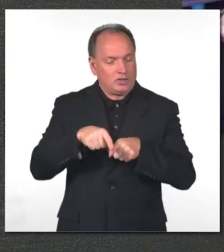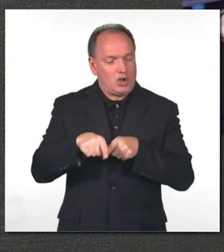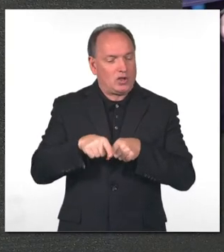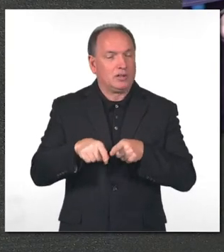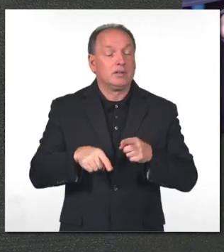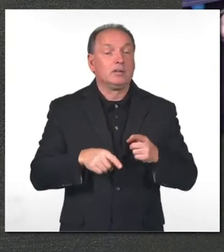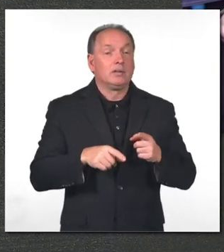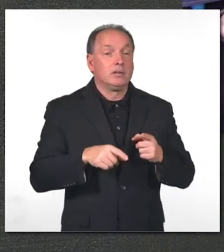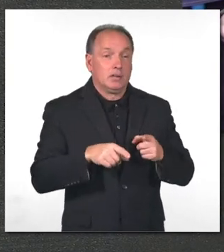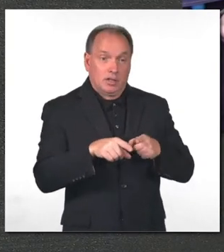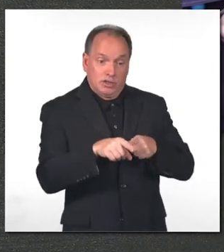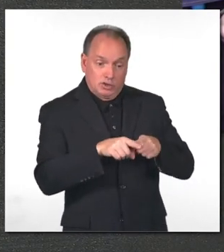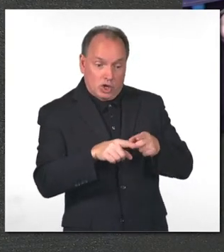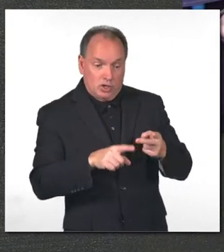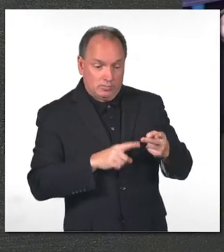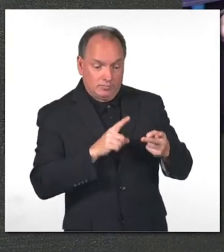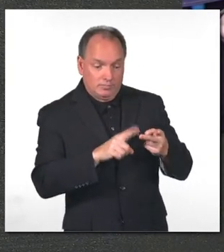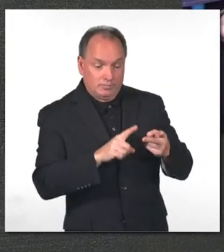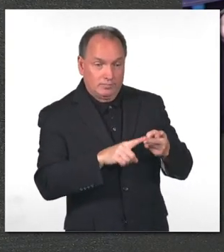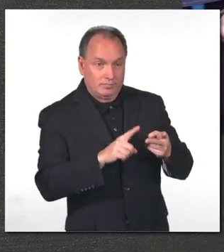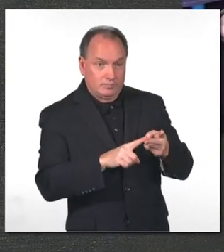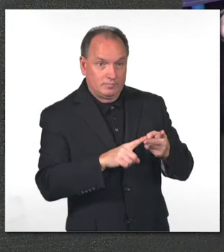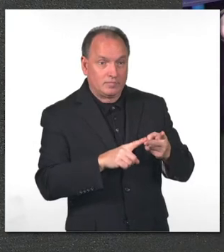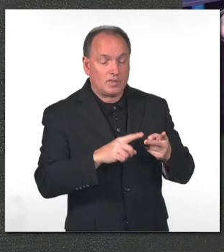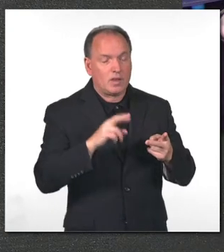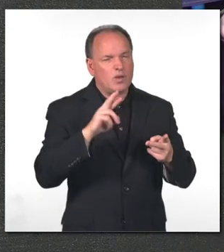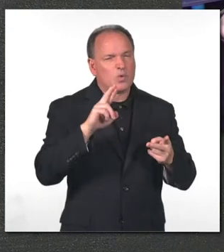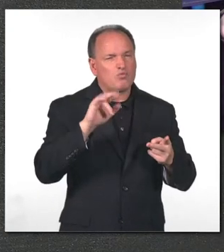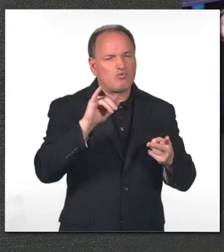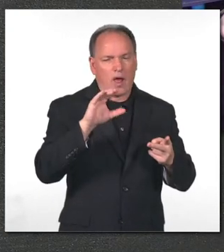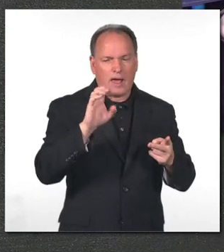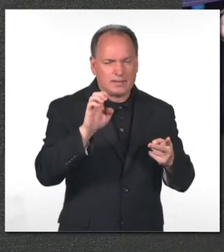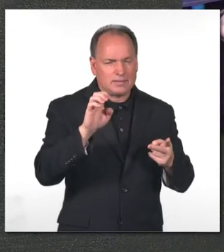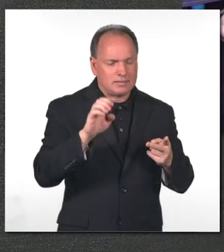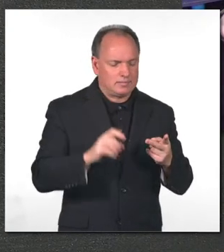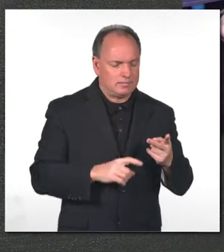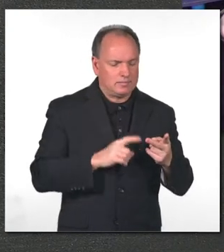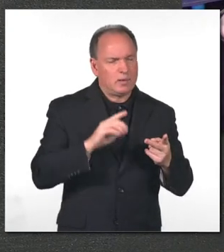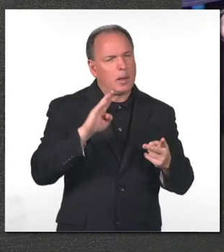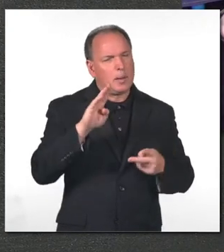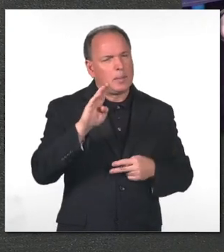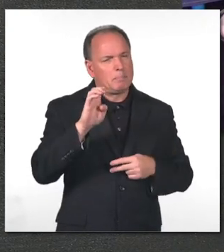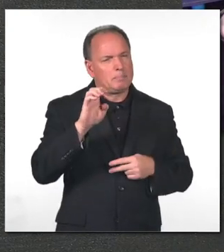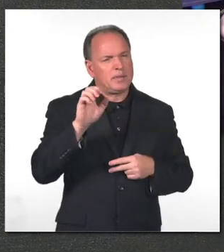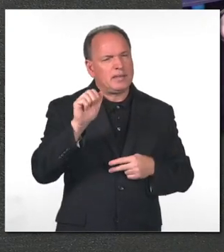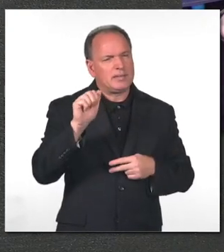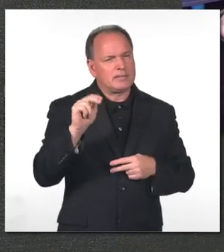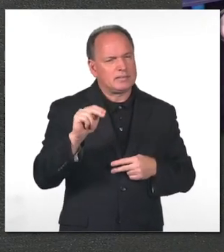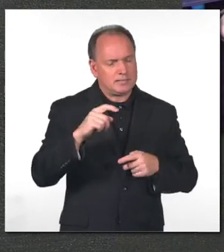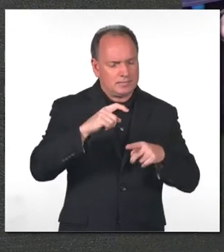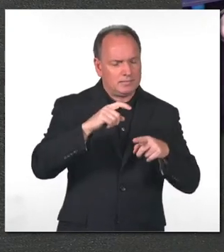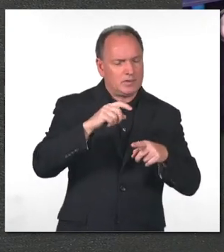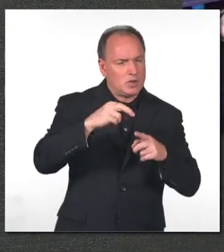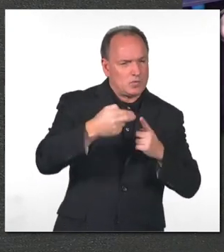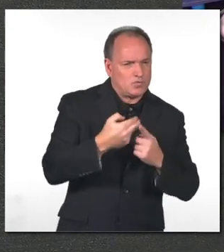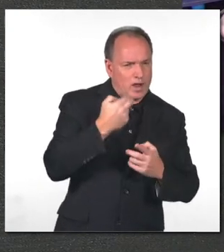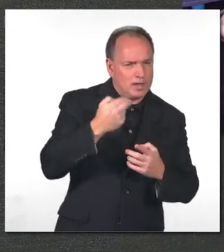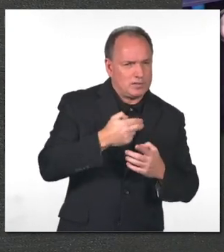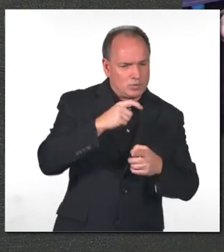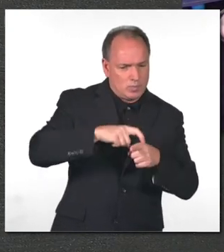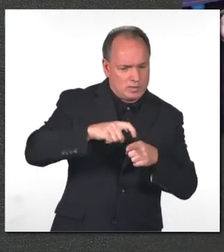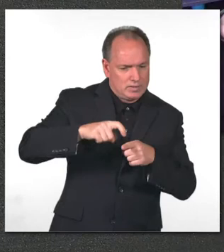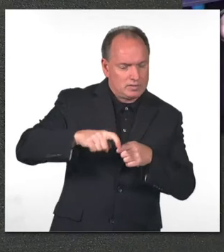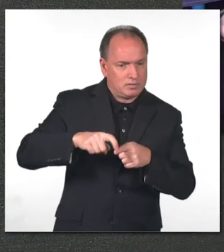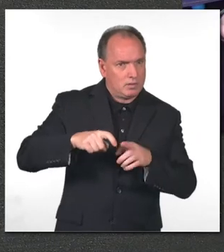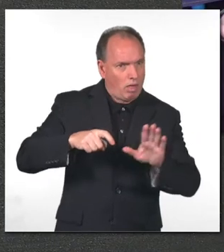Besides a sock, you'll need some rice or beans. Hopefully you have some around the house that you have not cooked yet,